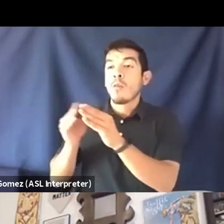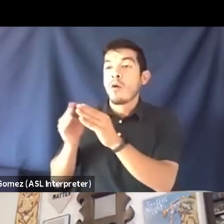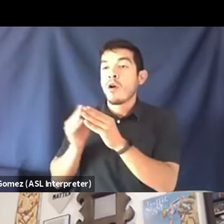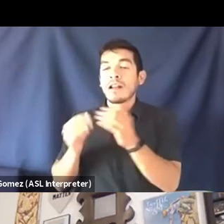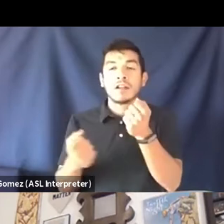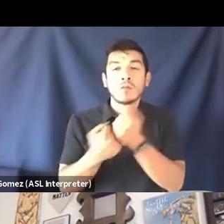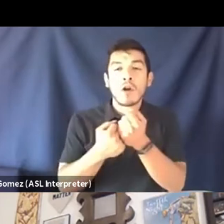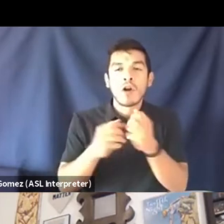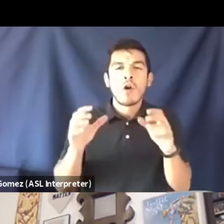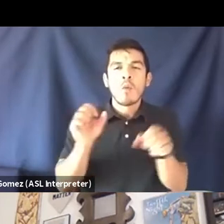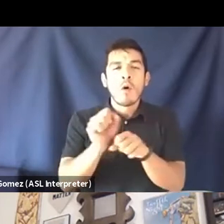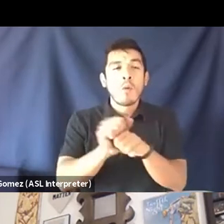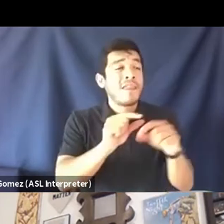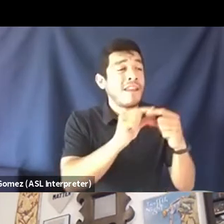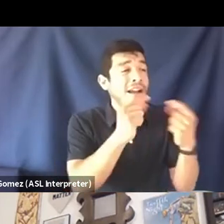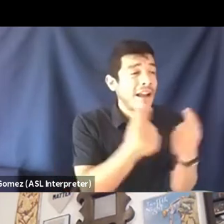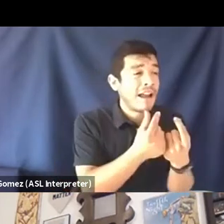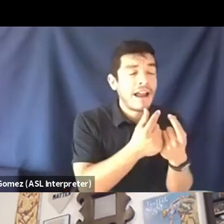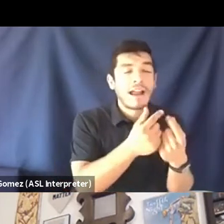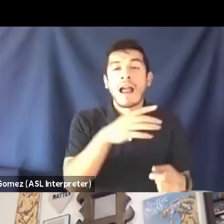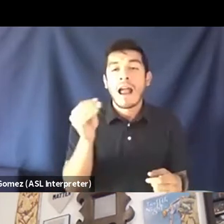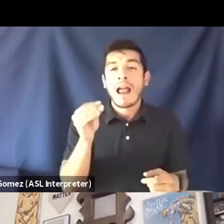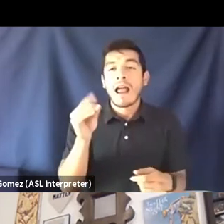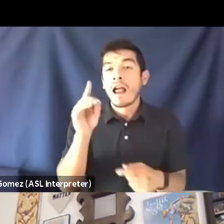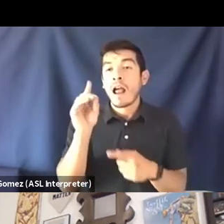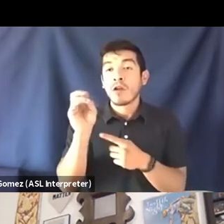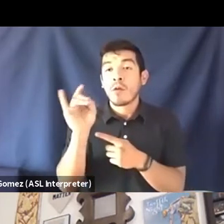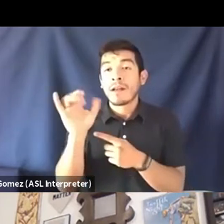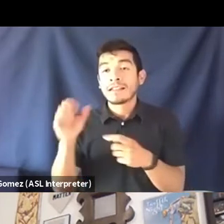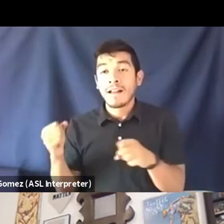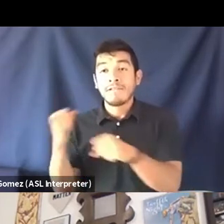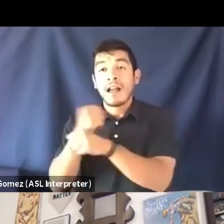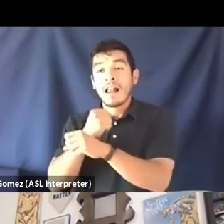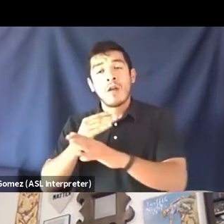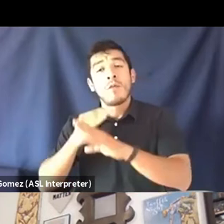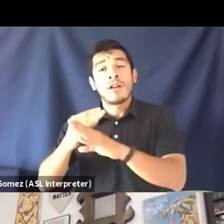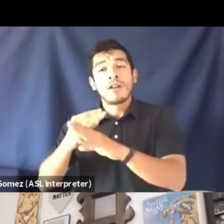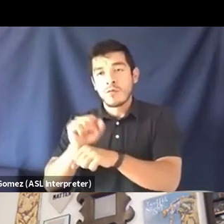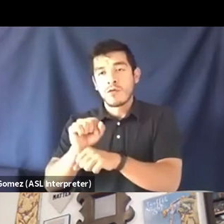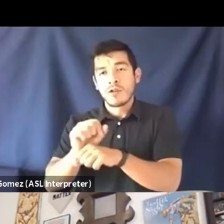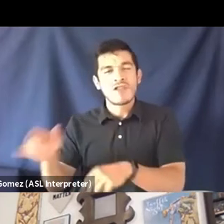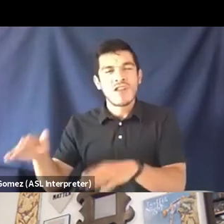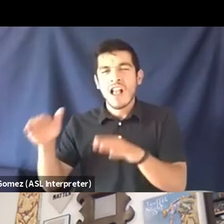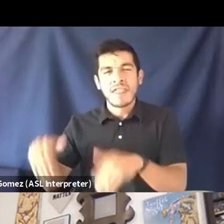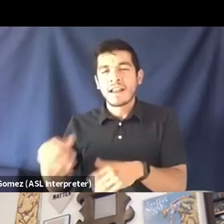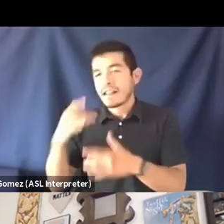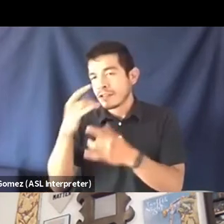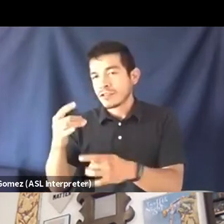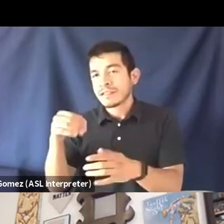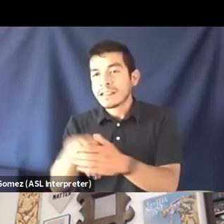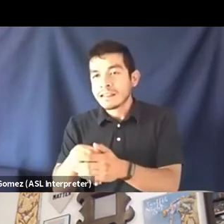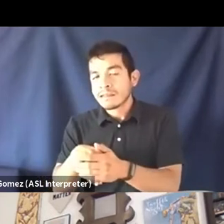gang intervention and domestic violence prevention work, and wasn't at that point in her life interested